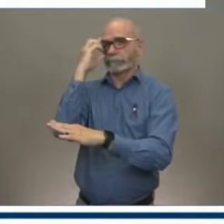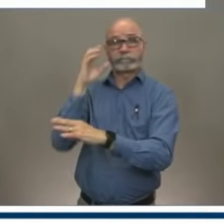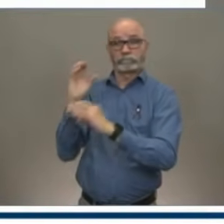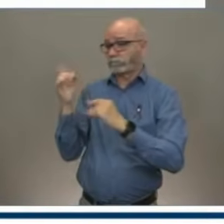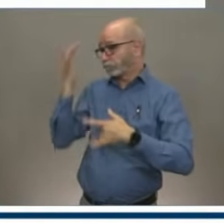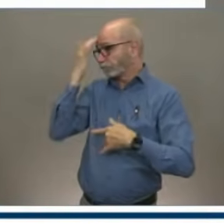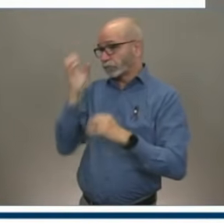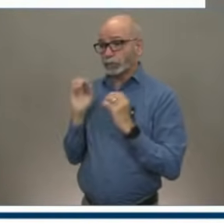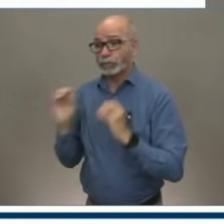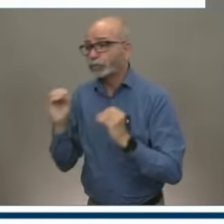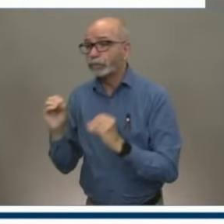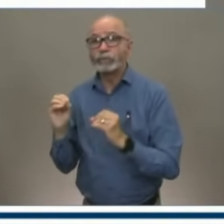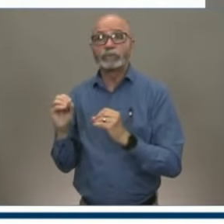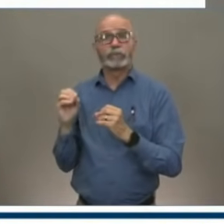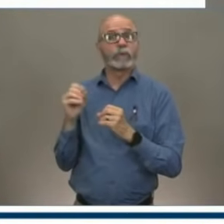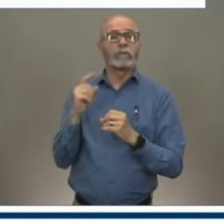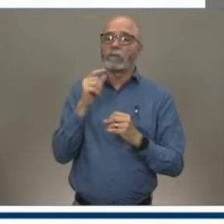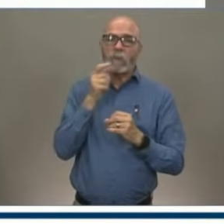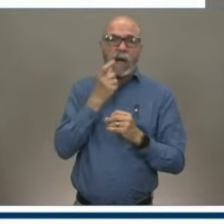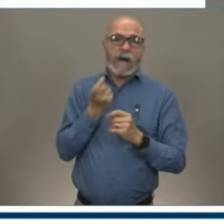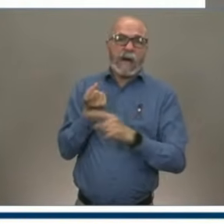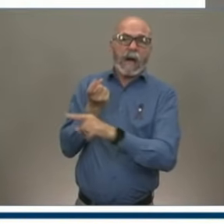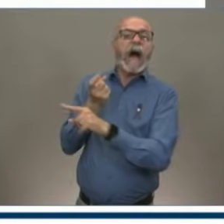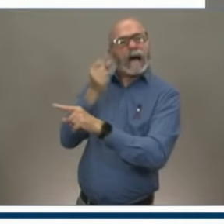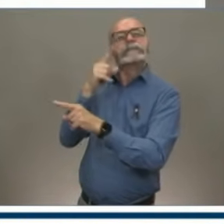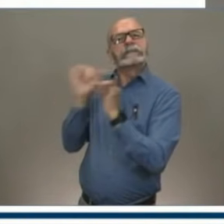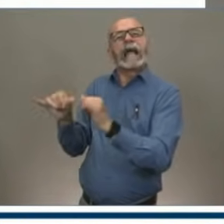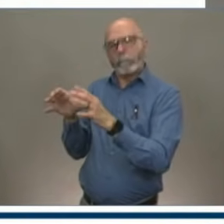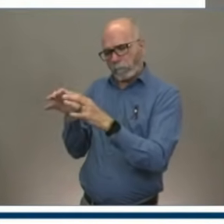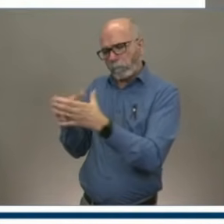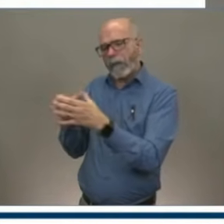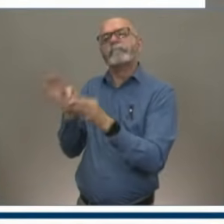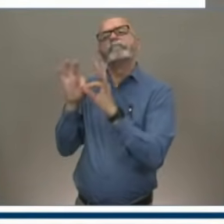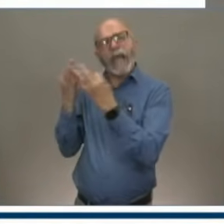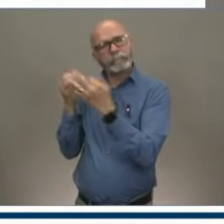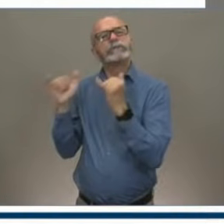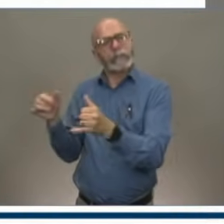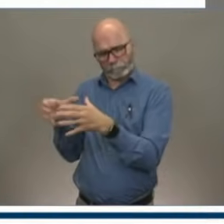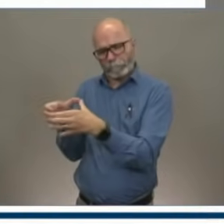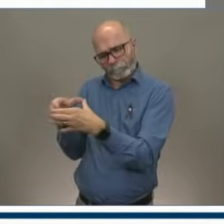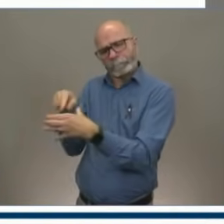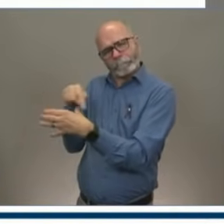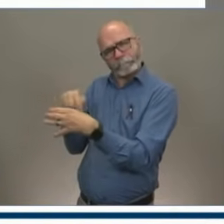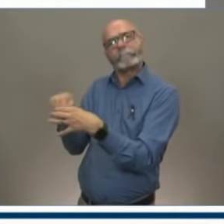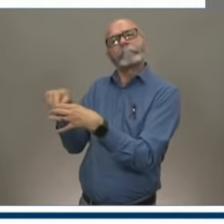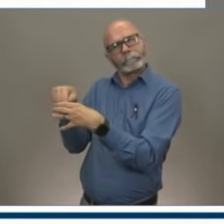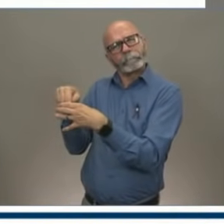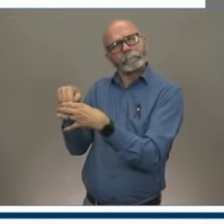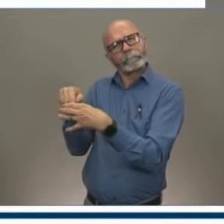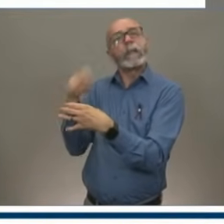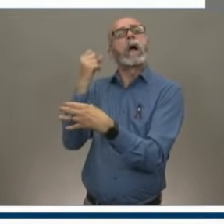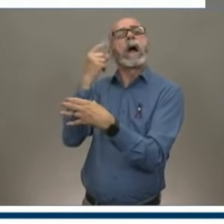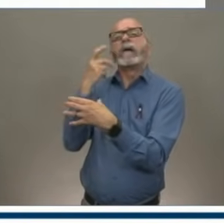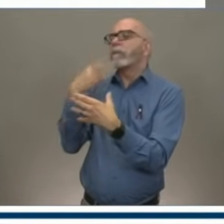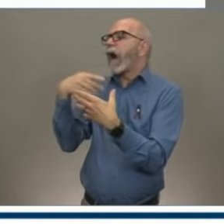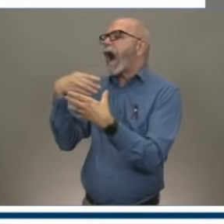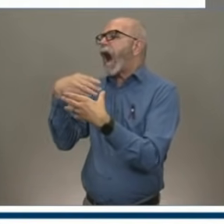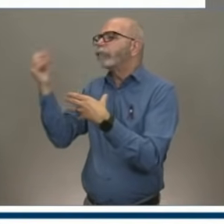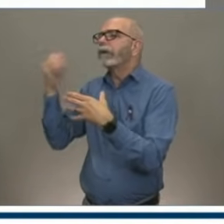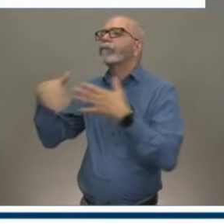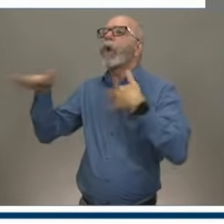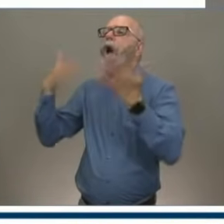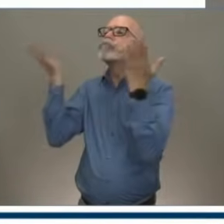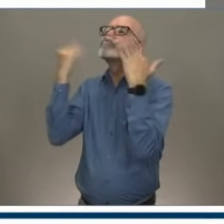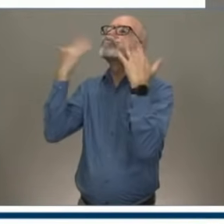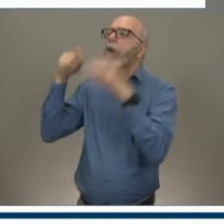need to isolate from other members of their household. And they're able to leave their property, such as, for instance, to go for a walk or a bike ride, as long